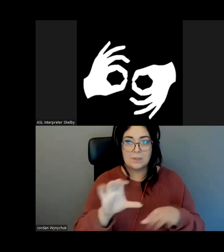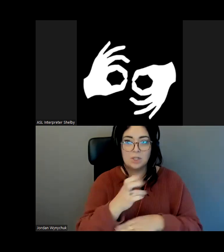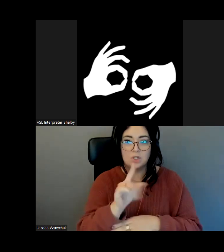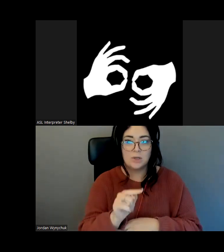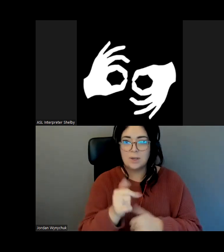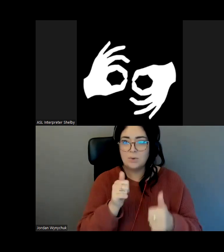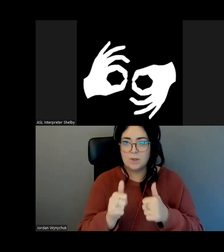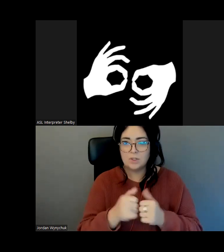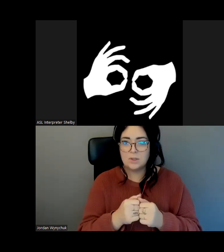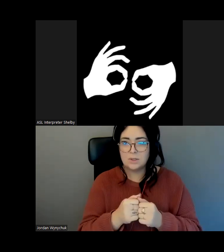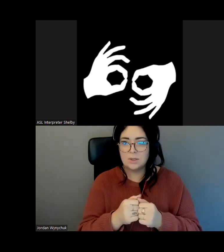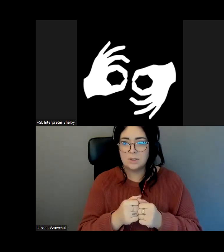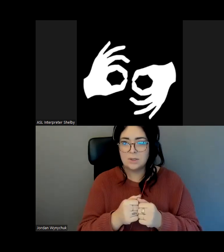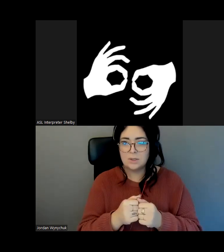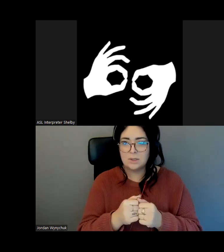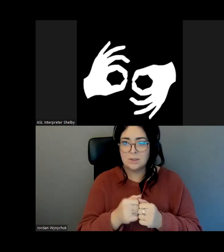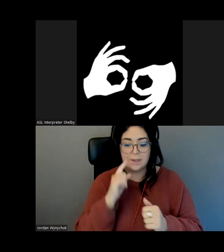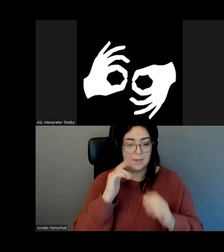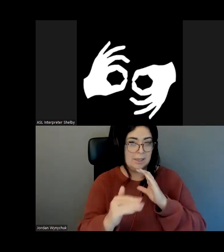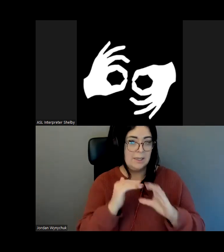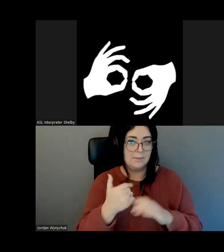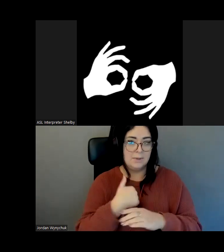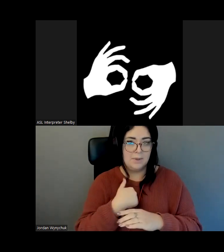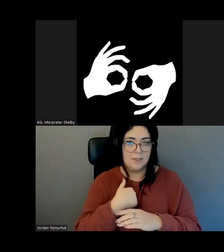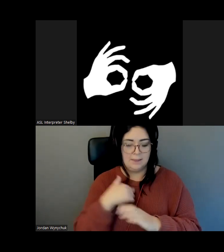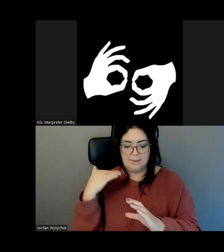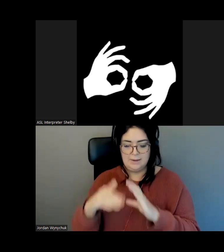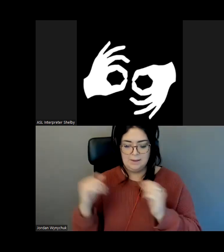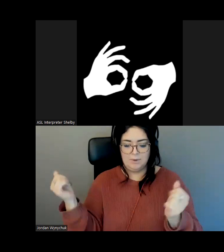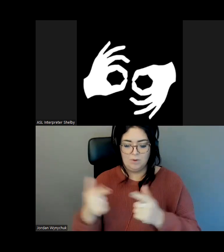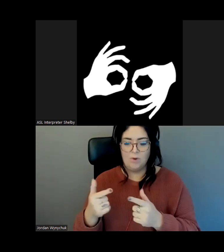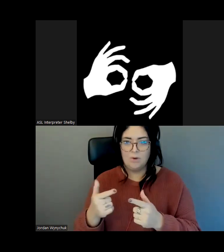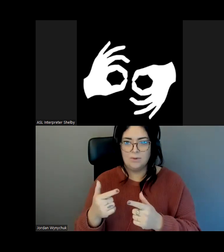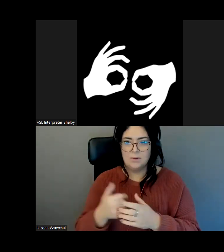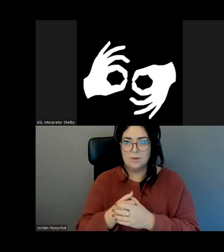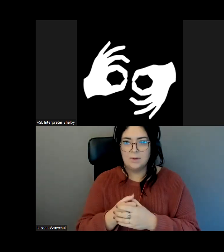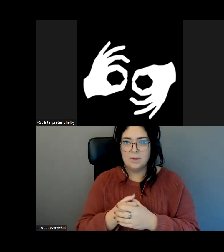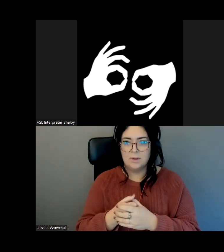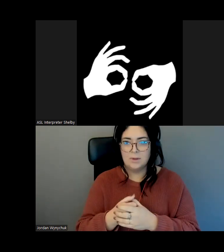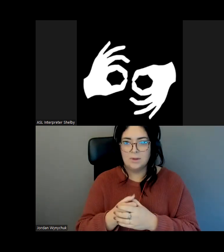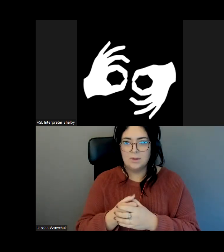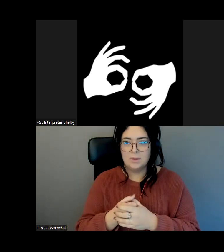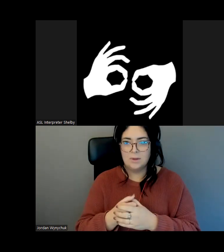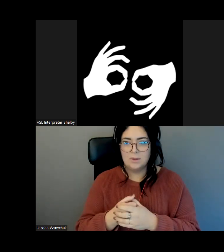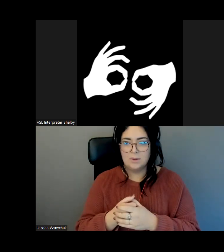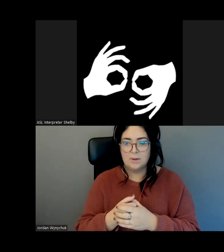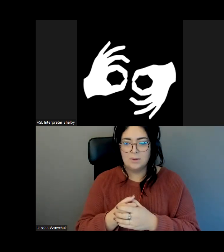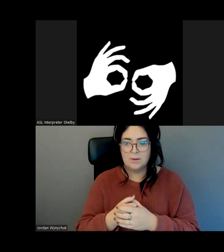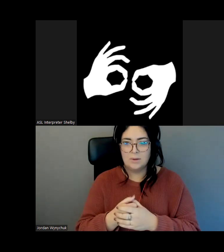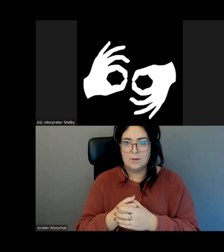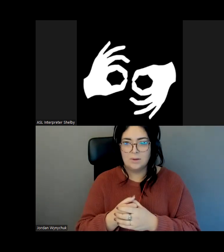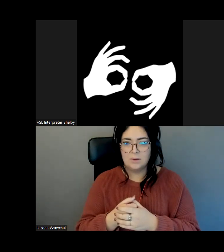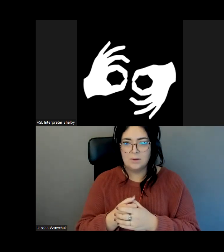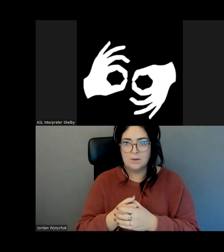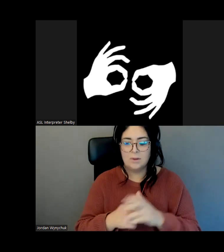whatever works? I think you send it to me in an email. I will send it in the chat afterwards, Awesome. because people that register